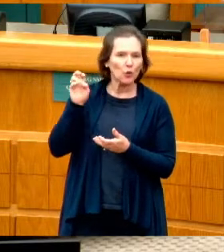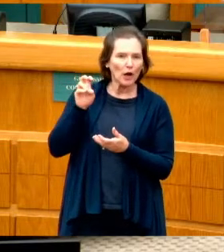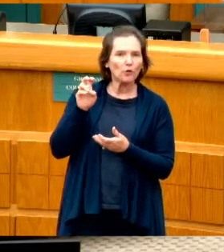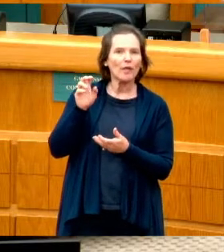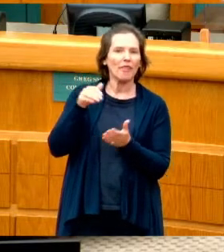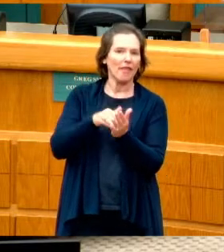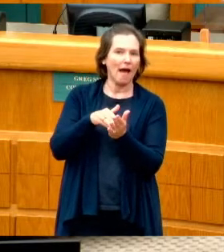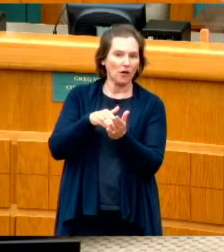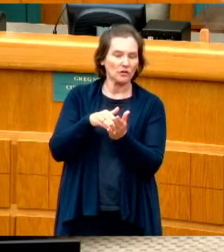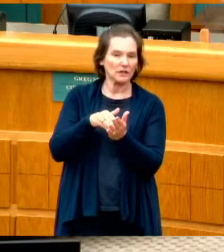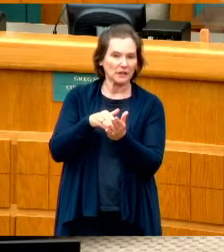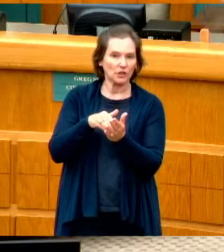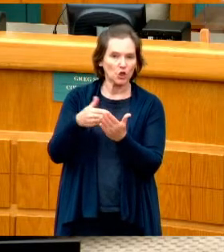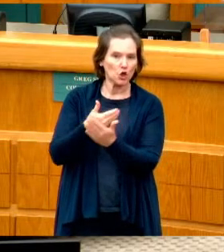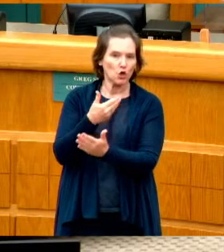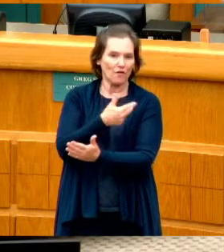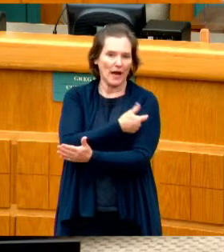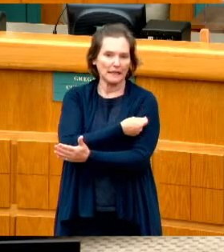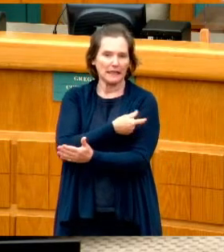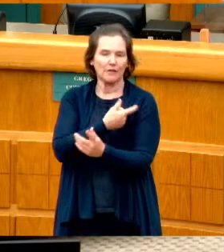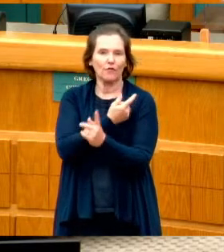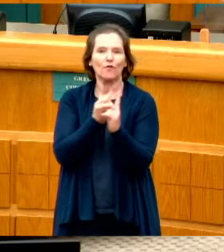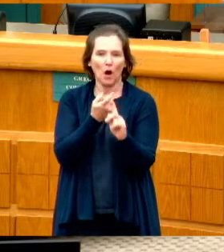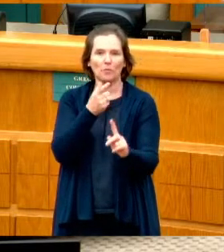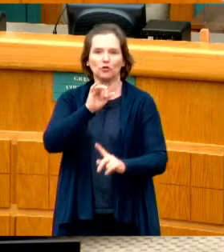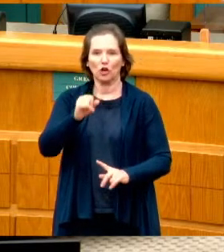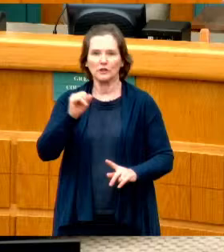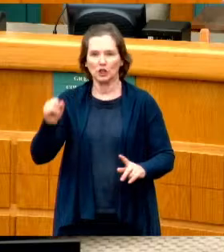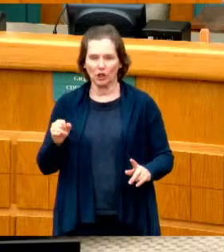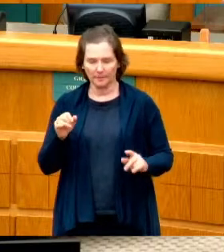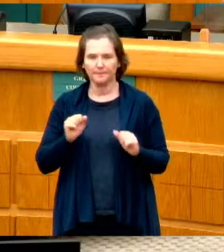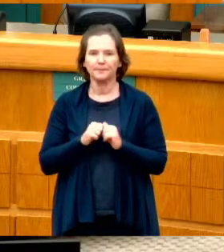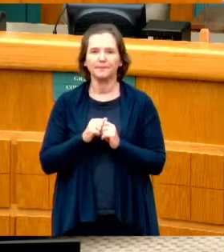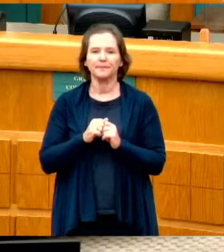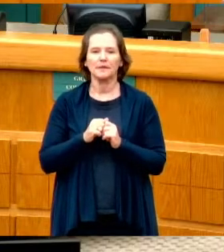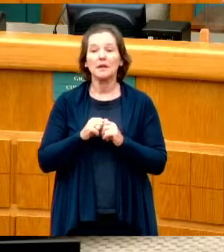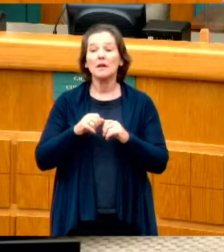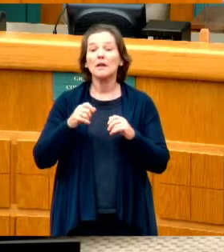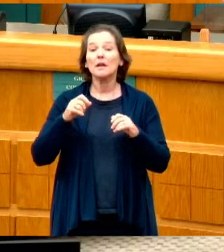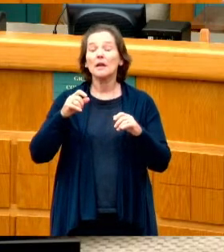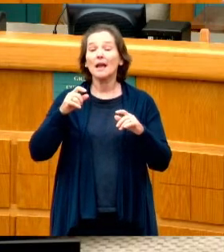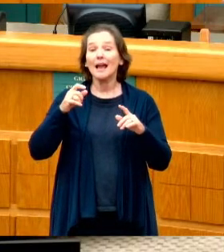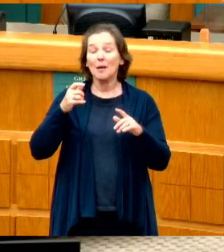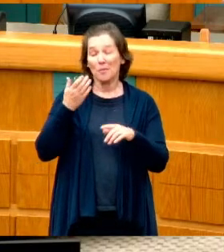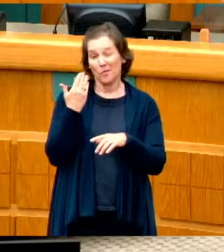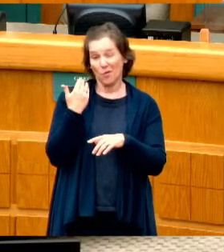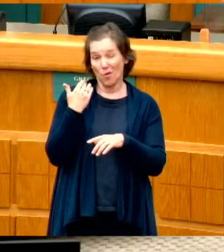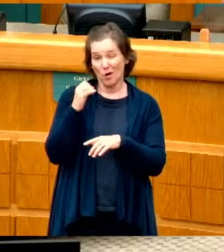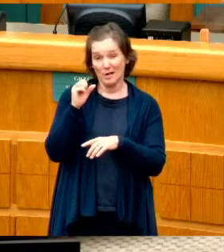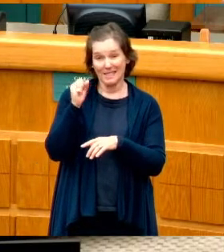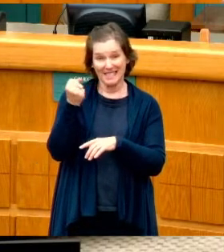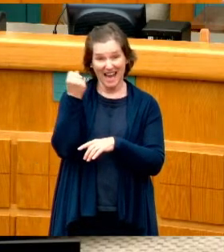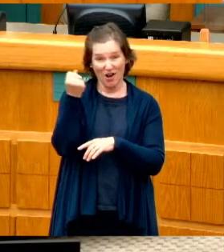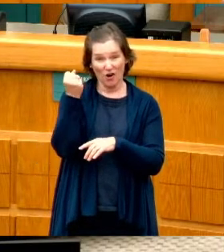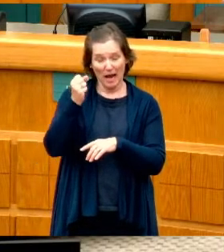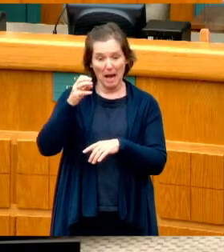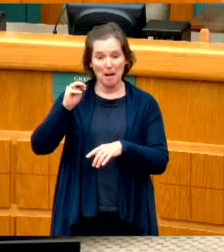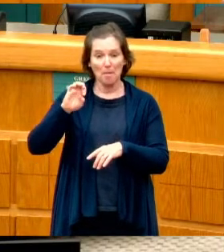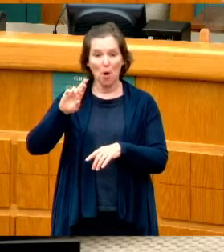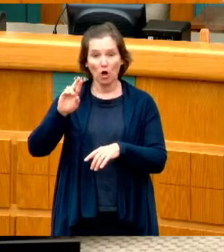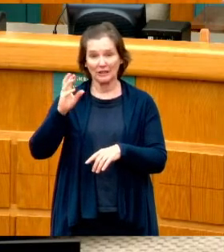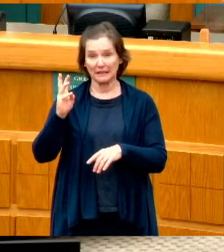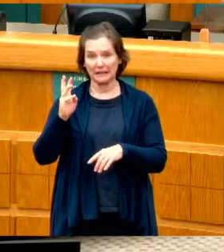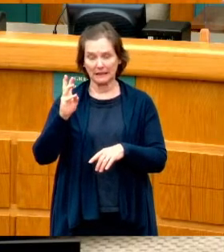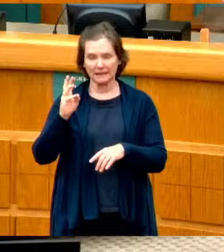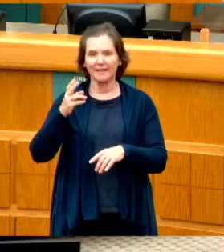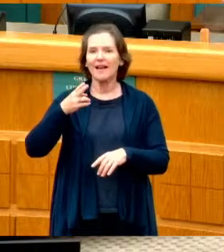vaccine. On Saturday, March the 6th, HEB administered 1,100 doses of the Johnson & Johnson vaccines